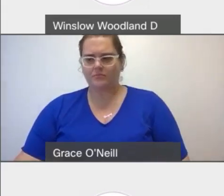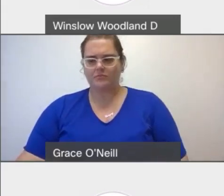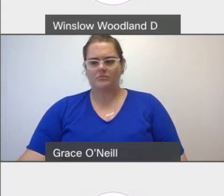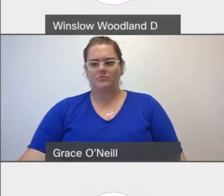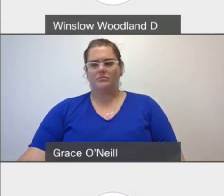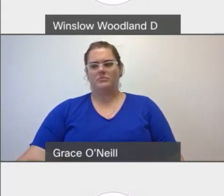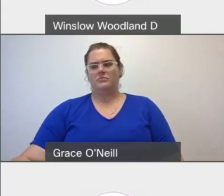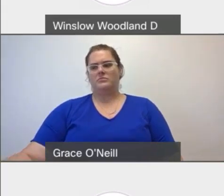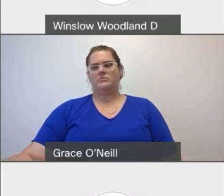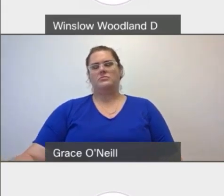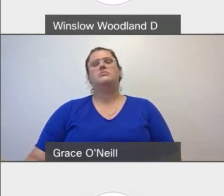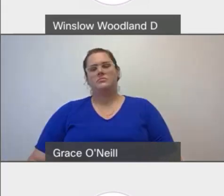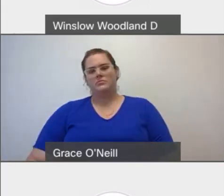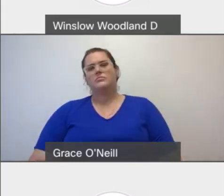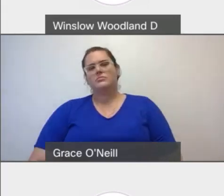So this is